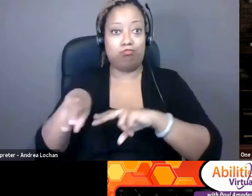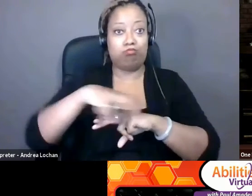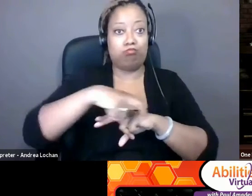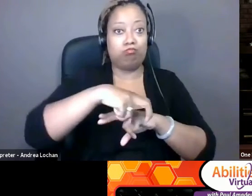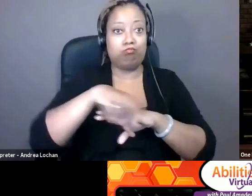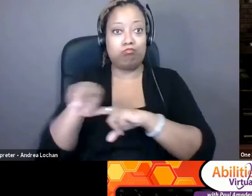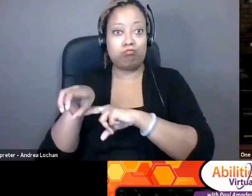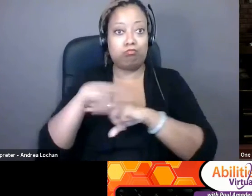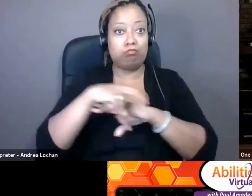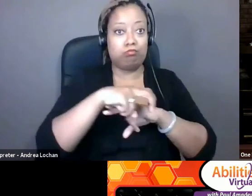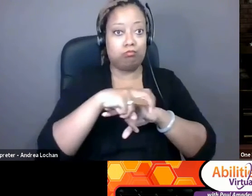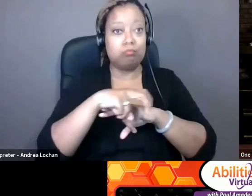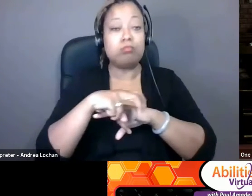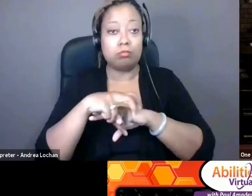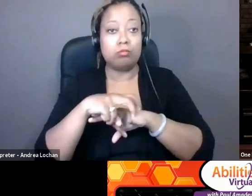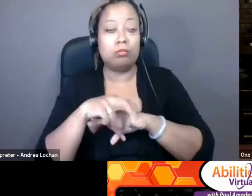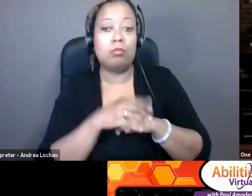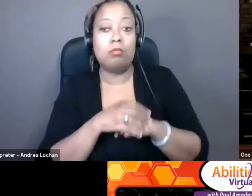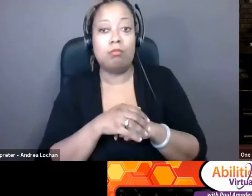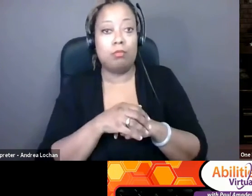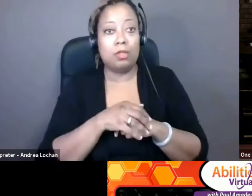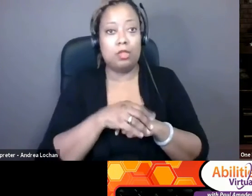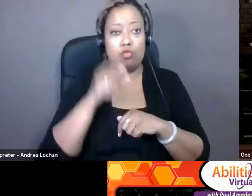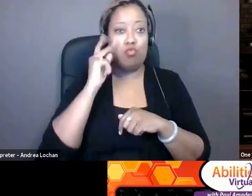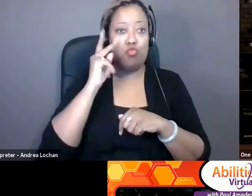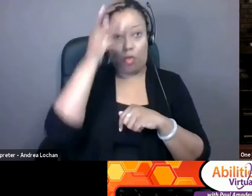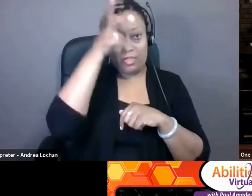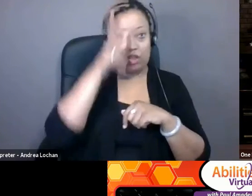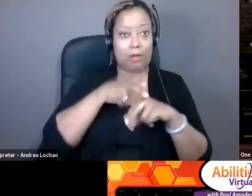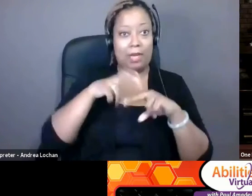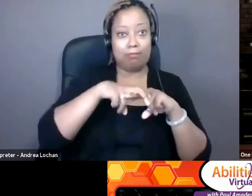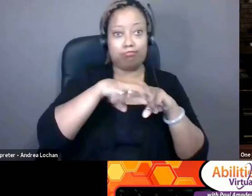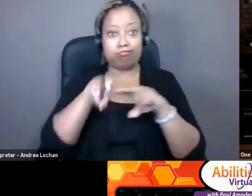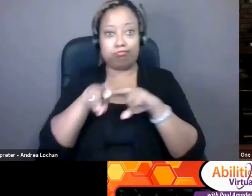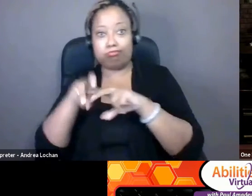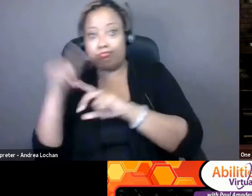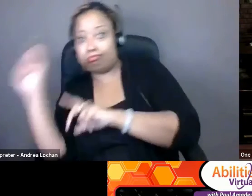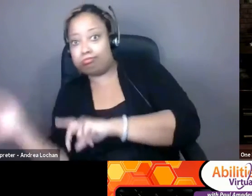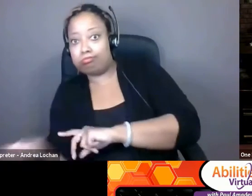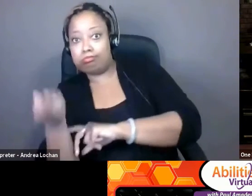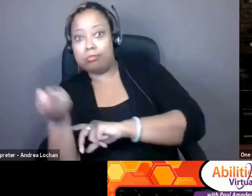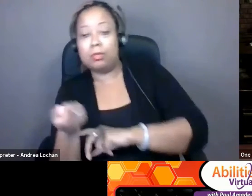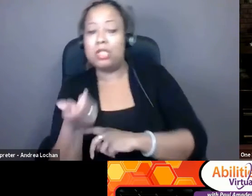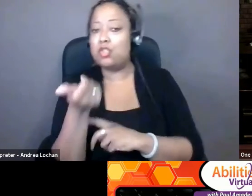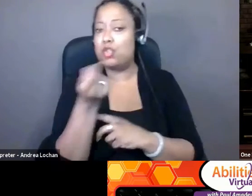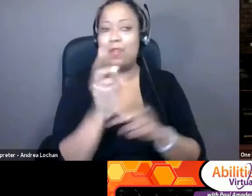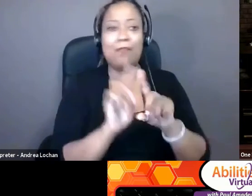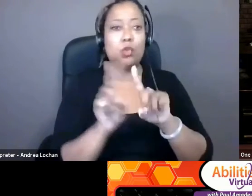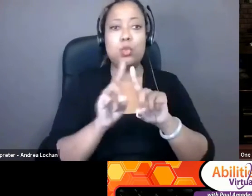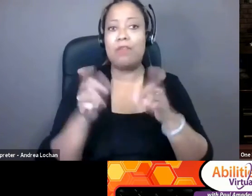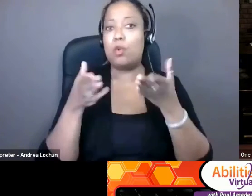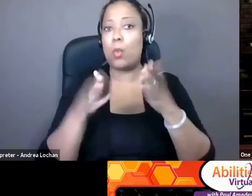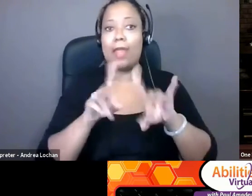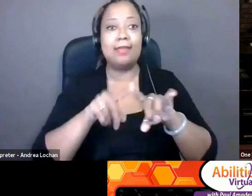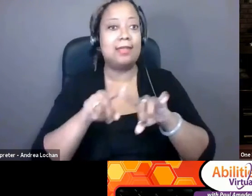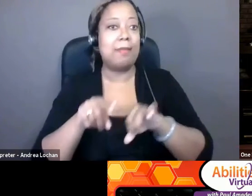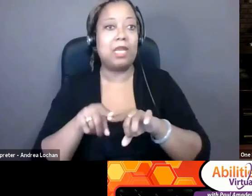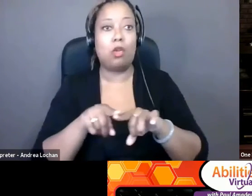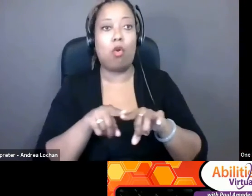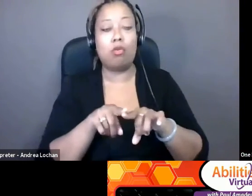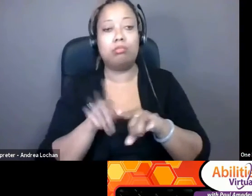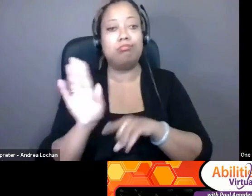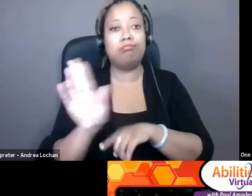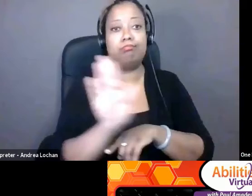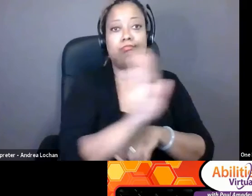early in the video of the gentleman leaning out. So there's a couple of different ways depending on, number